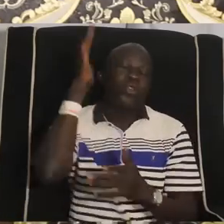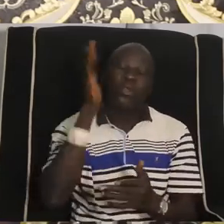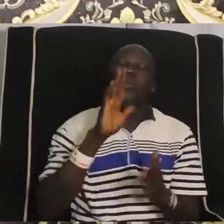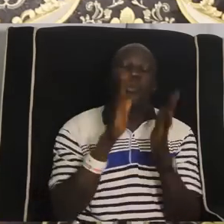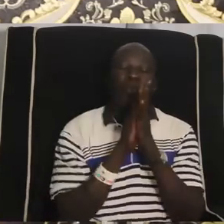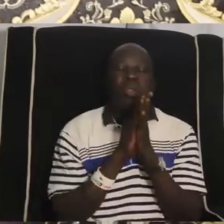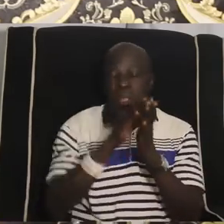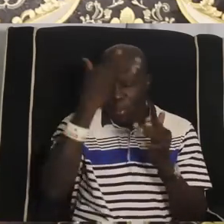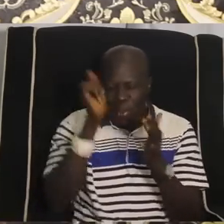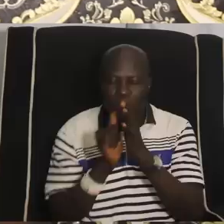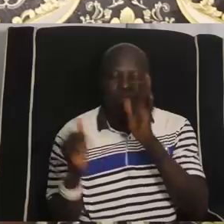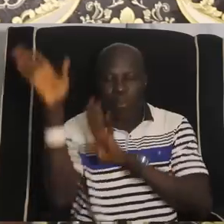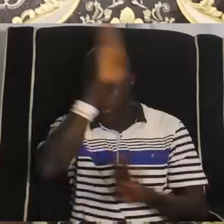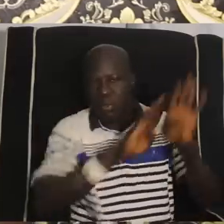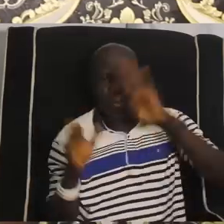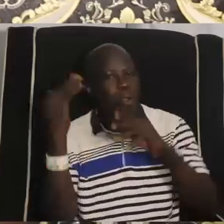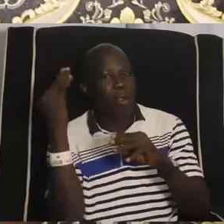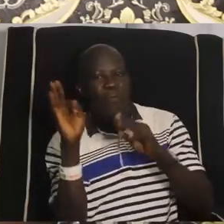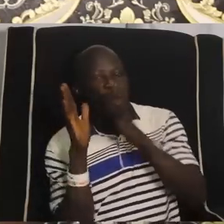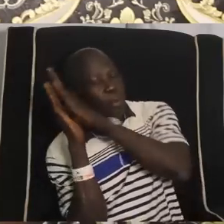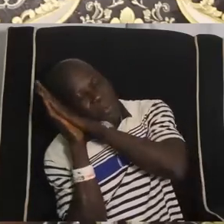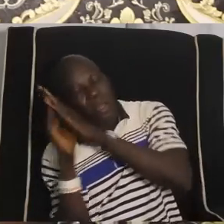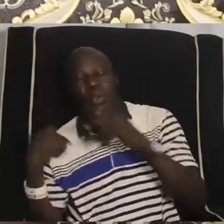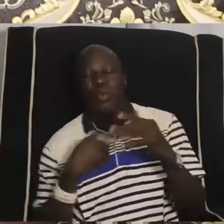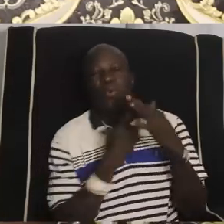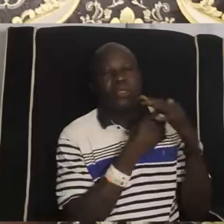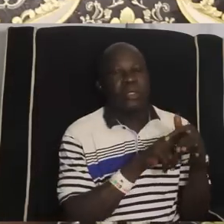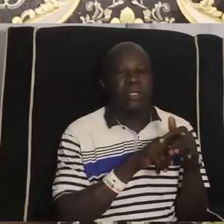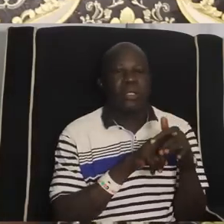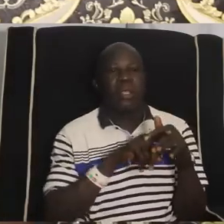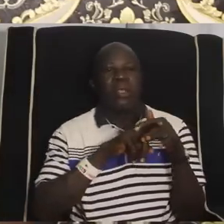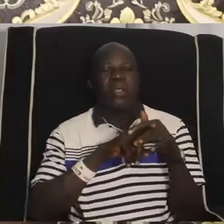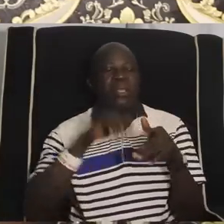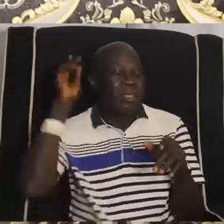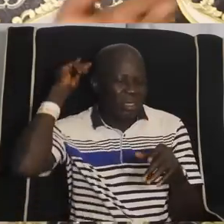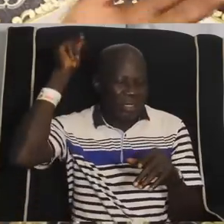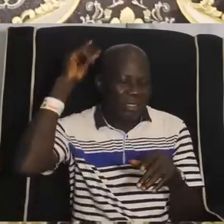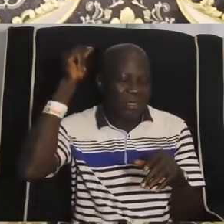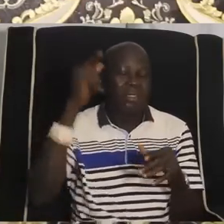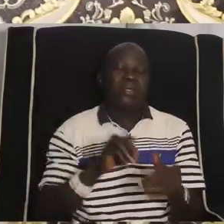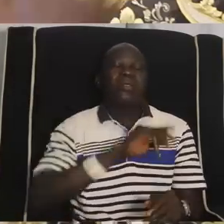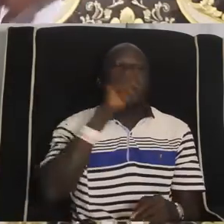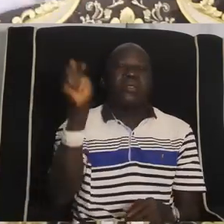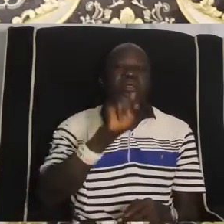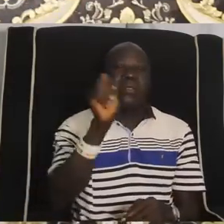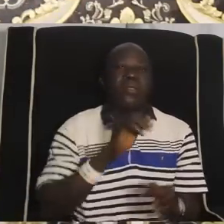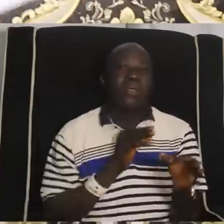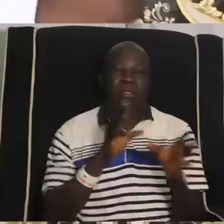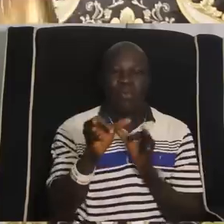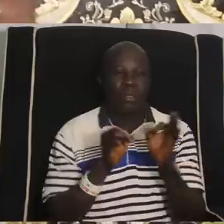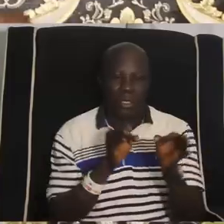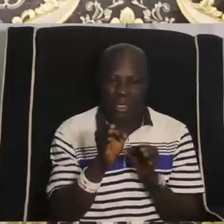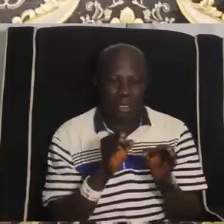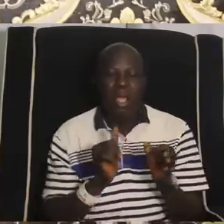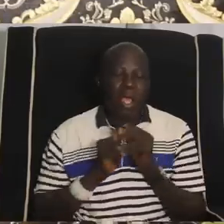ṣiṣẹ́. Get prepared and work. Kò bá lè gba èrè kankan. For you to receive the reward. Ní àṣúlì àlùgẹ́ ìbá. In the name of Jesus. Mo mú lórúkọ Jésù kò sáré